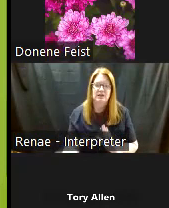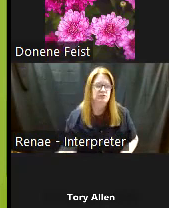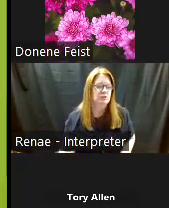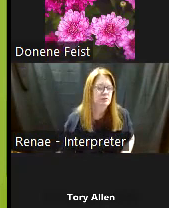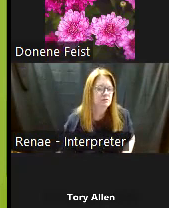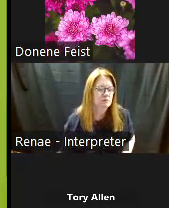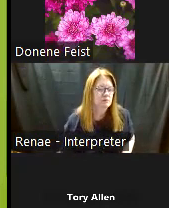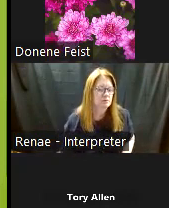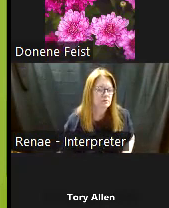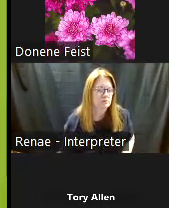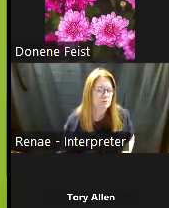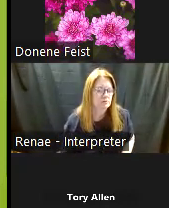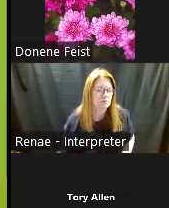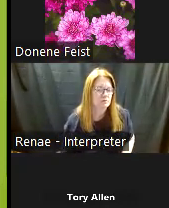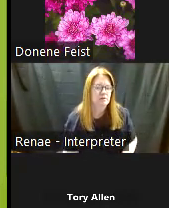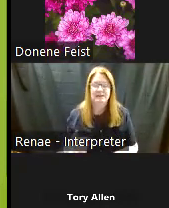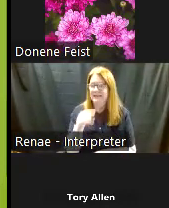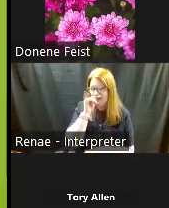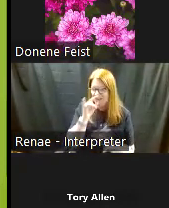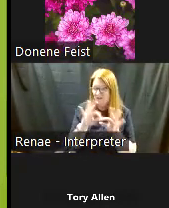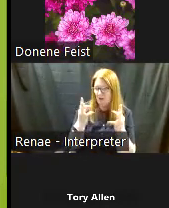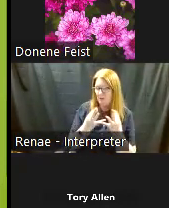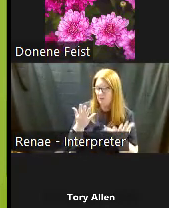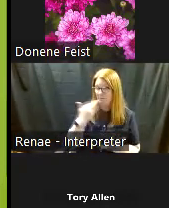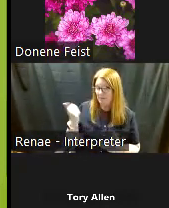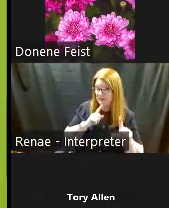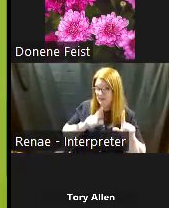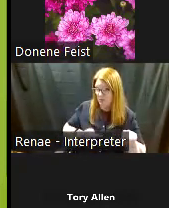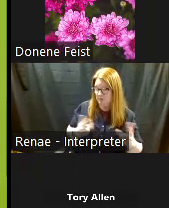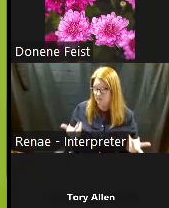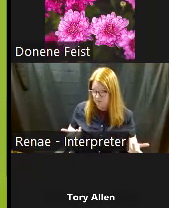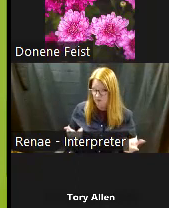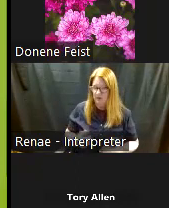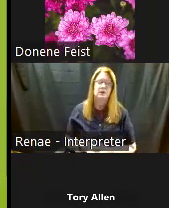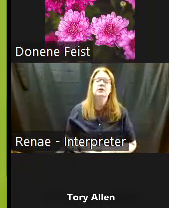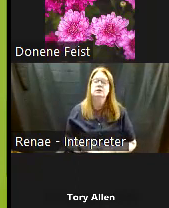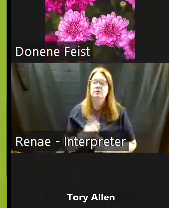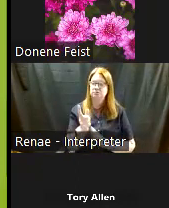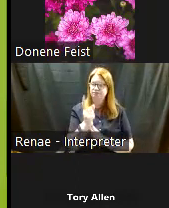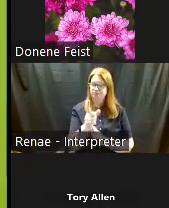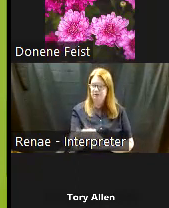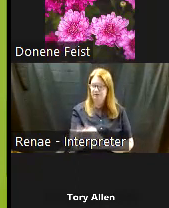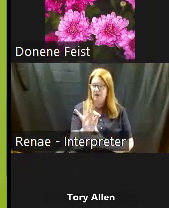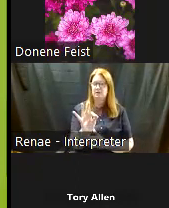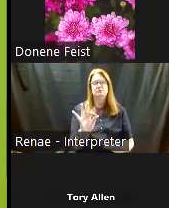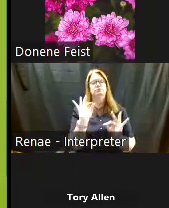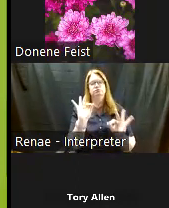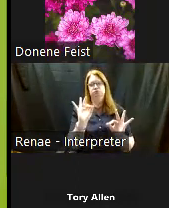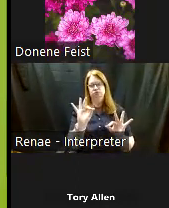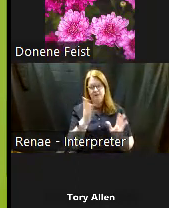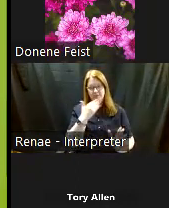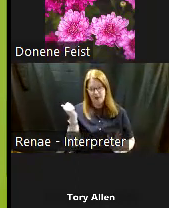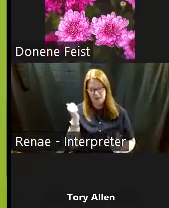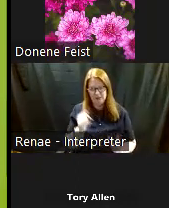to provide kids and families with the best outcomes. The earlier we find it, the better. That, along with consistent